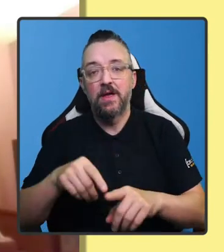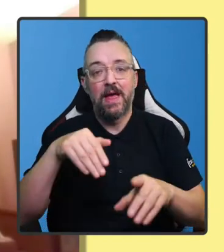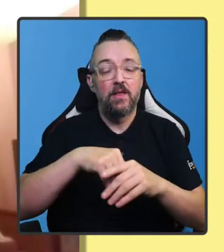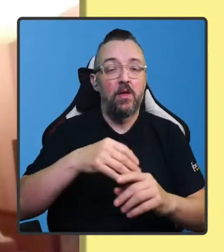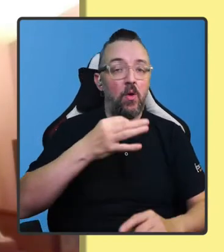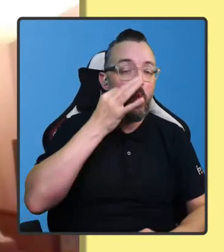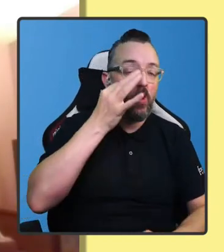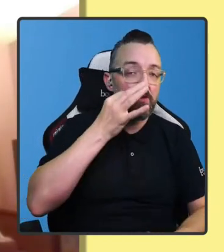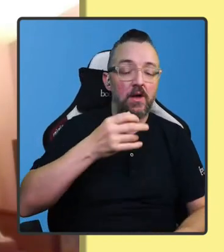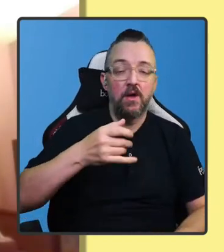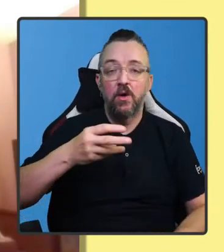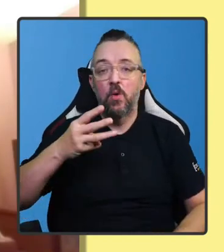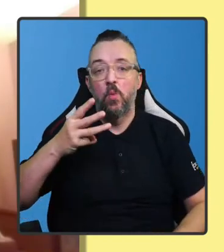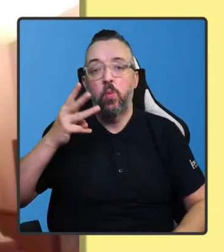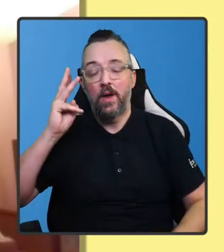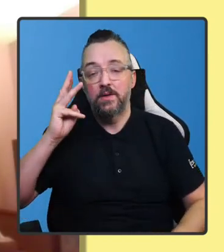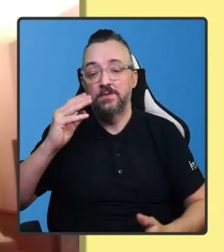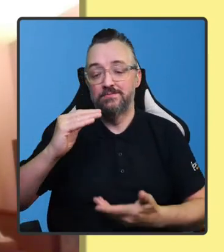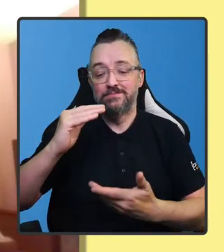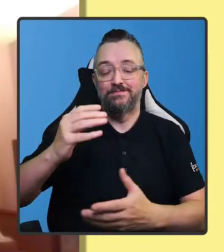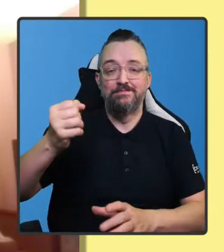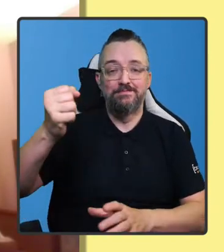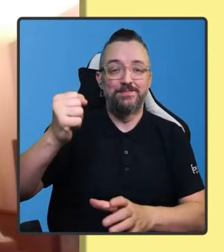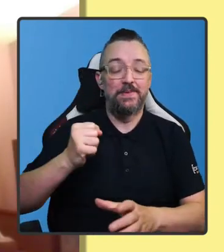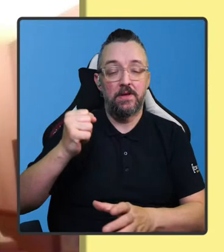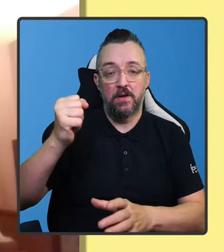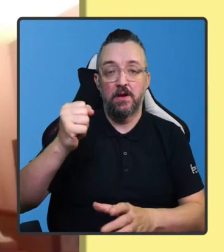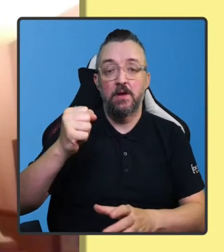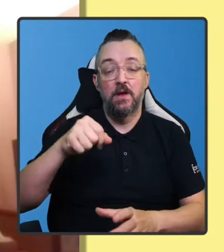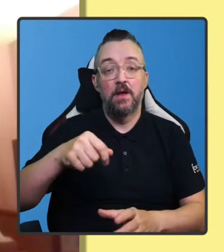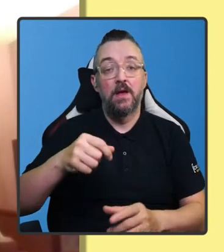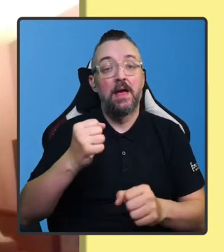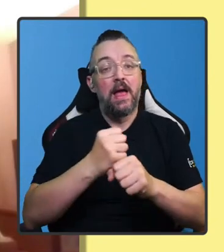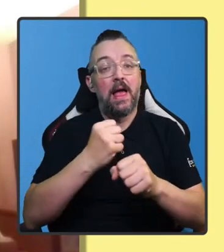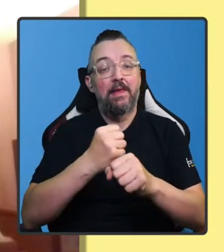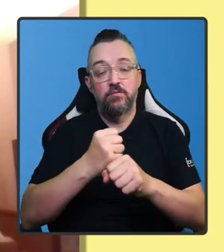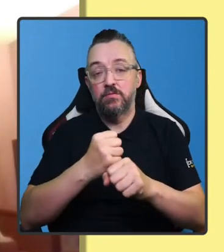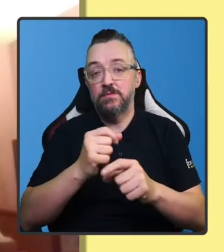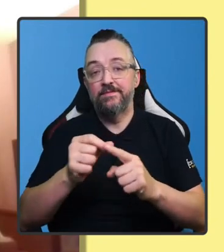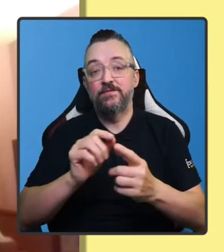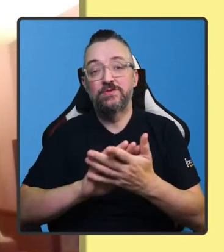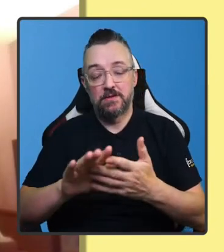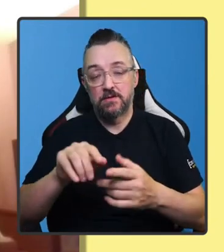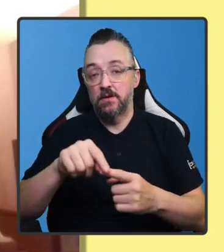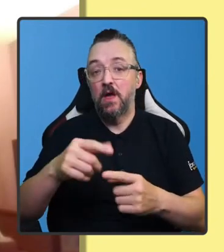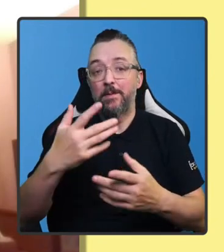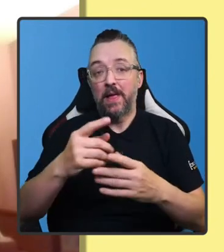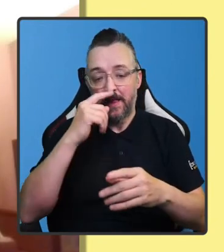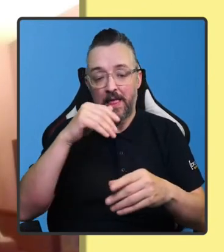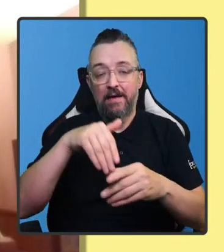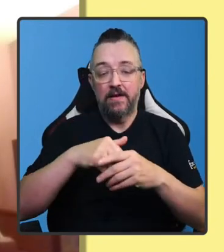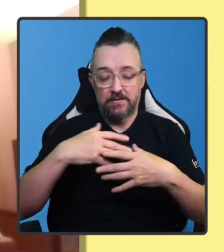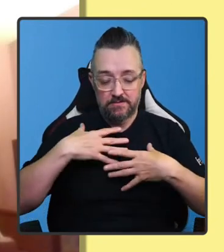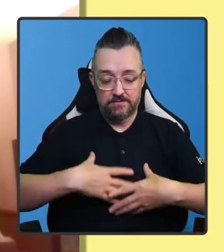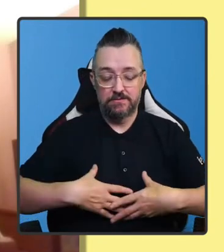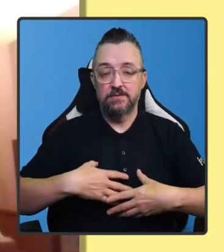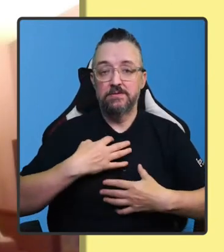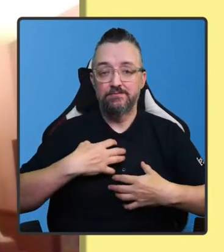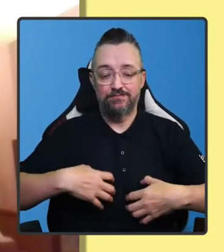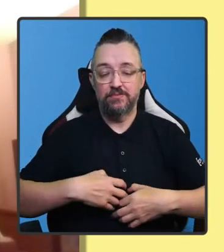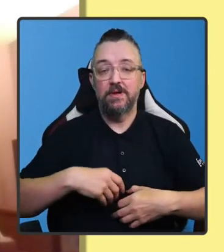beer. Studies have found that glyphosate-based herbicides can interfere with various organs and biochemical pathways in